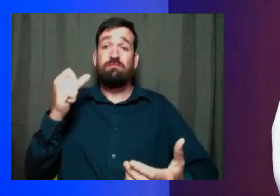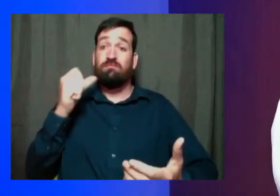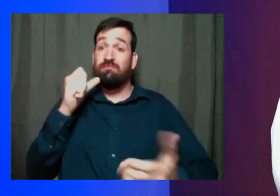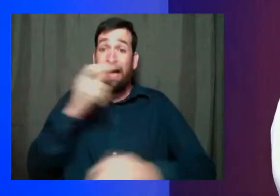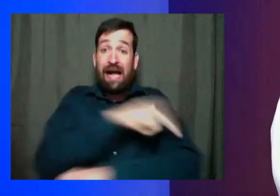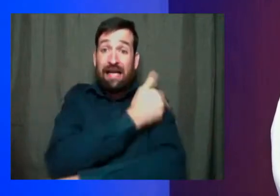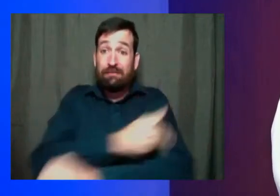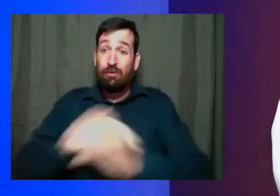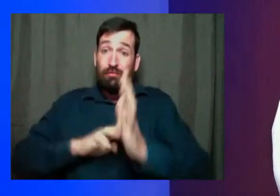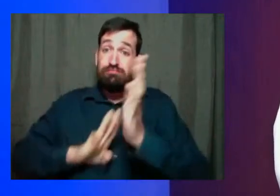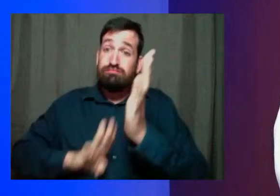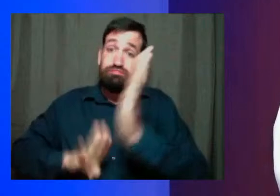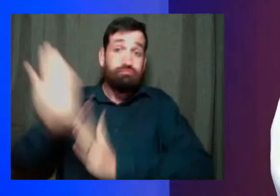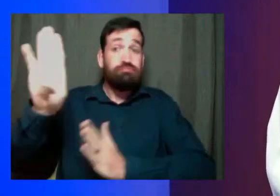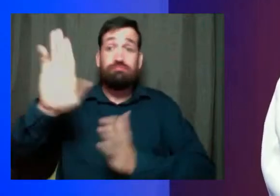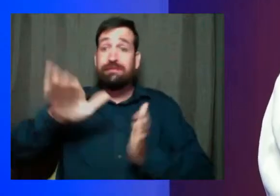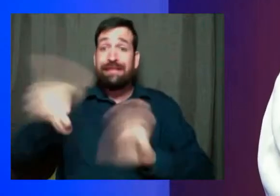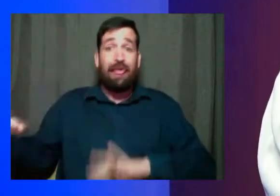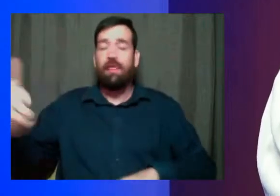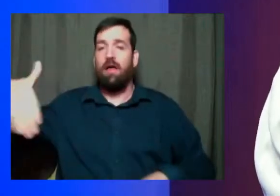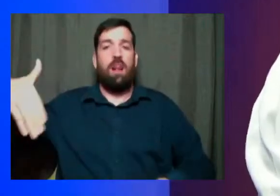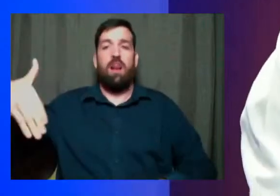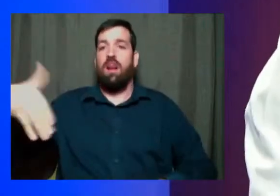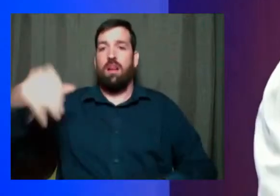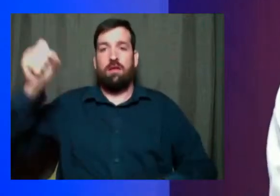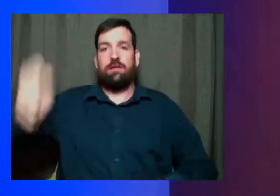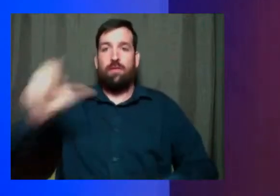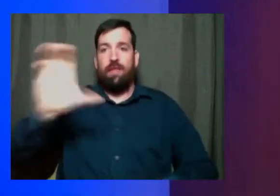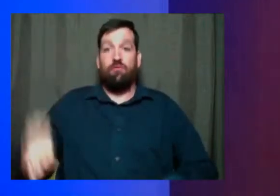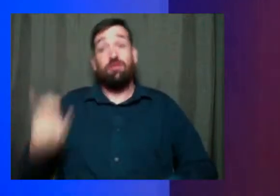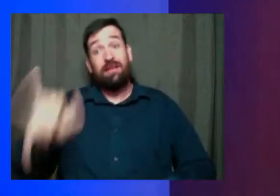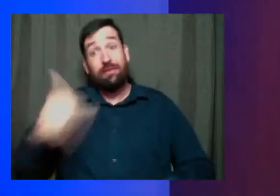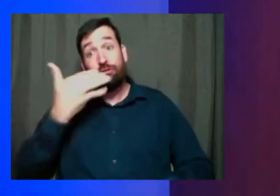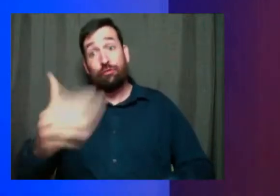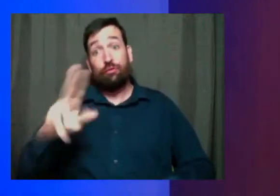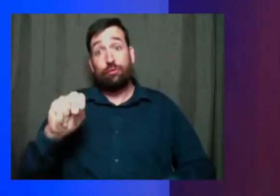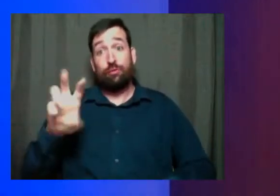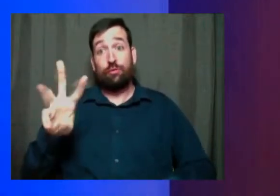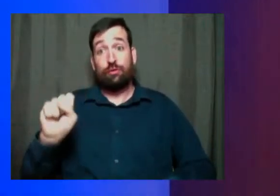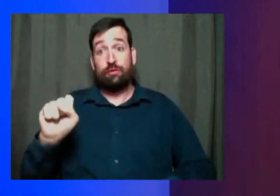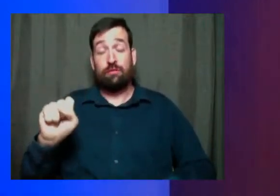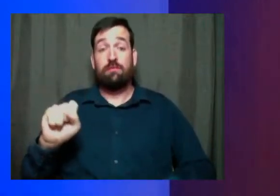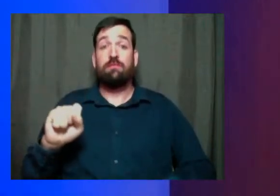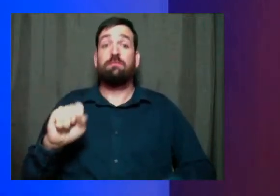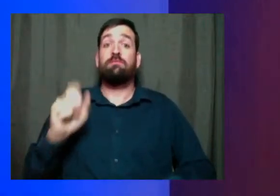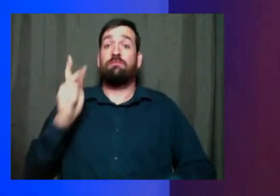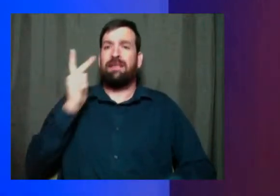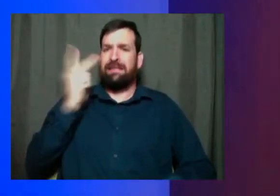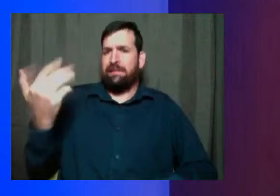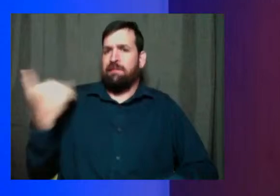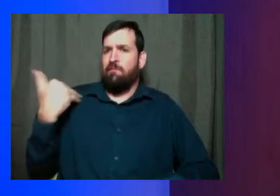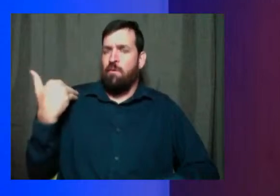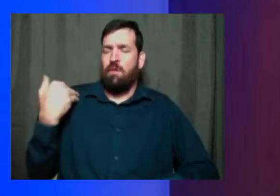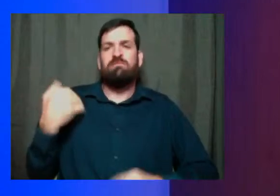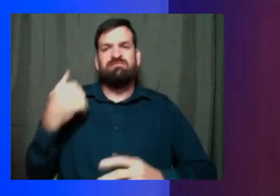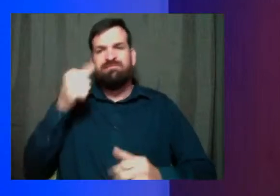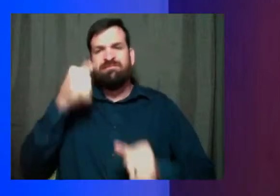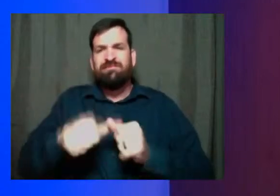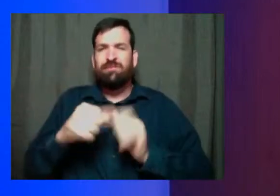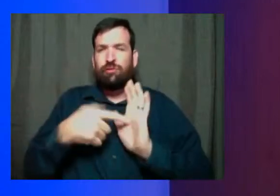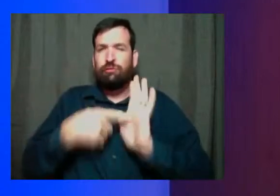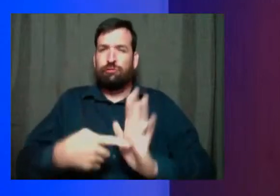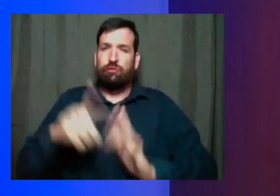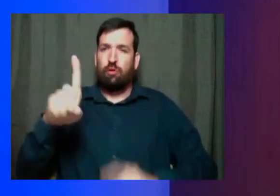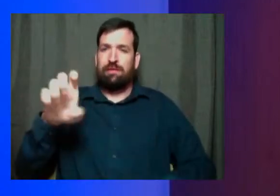or death yet in South Africa, which is really good news. What we saw in that earlier graph, remember we showed how Delta spread and how it can be